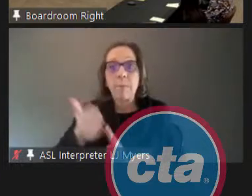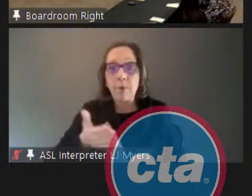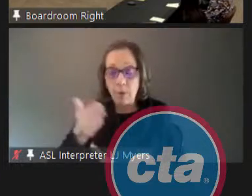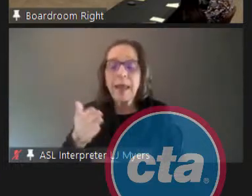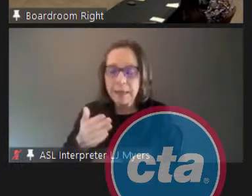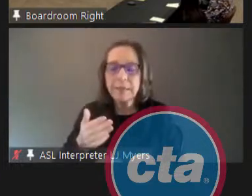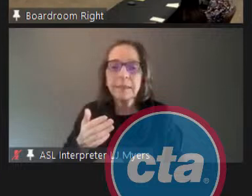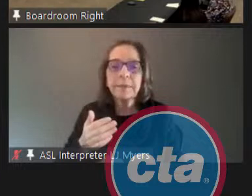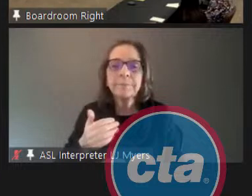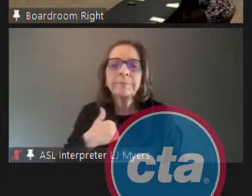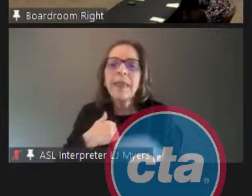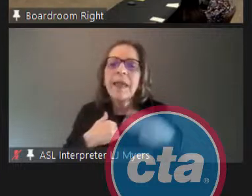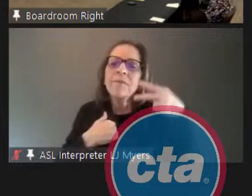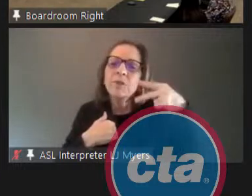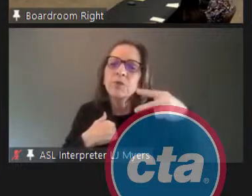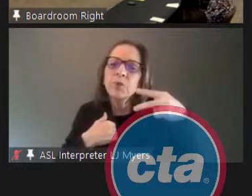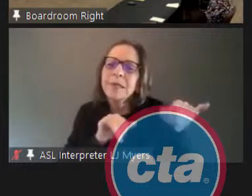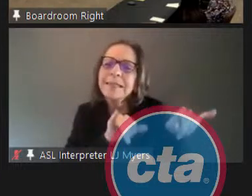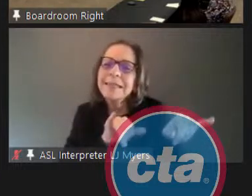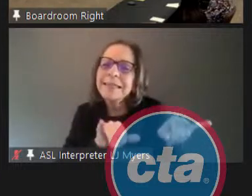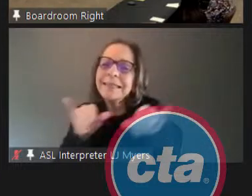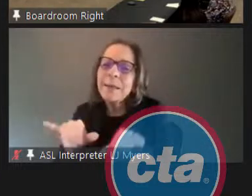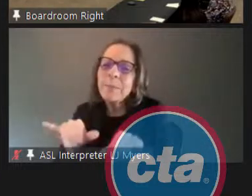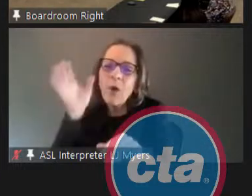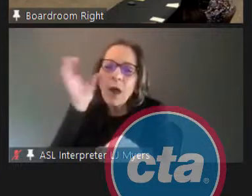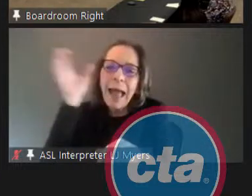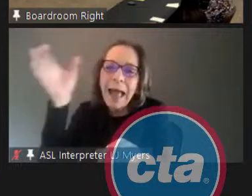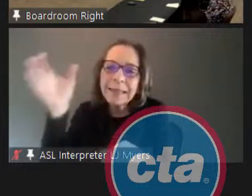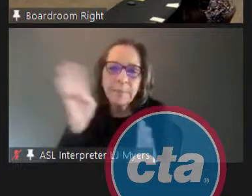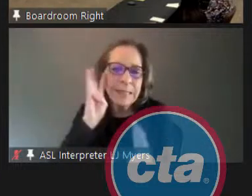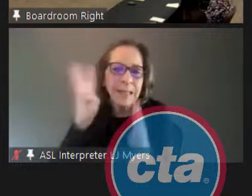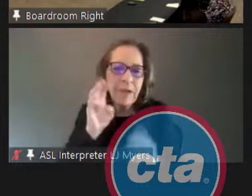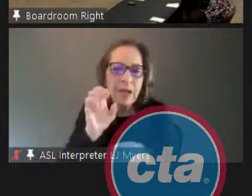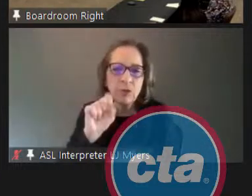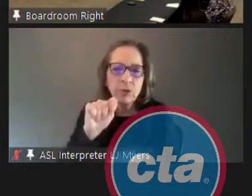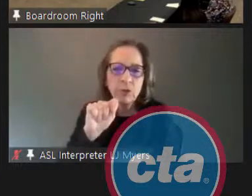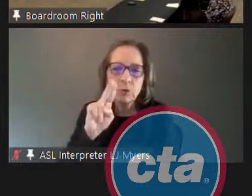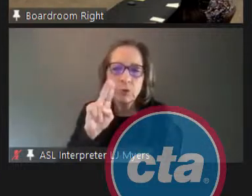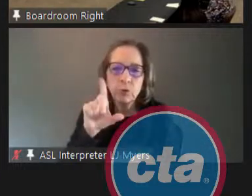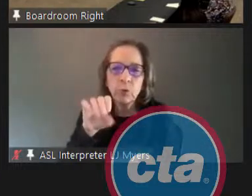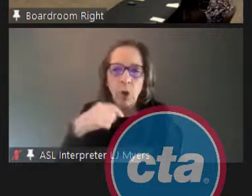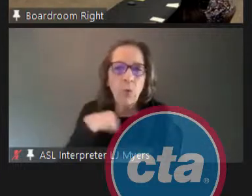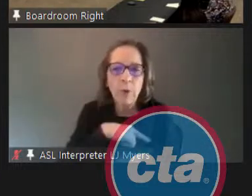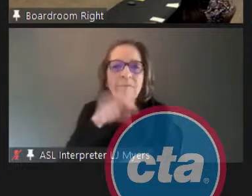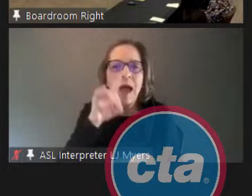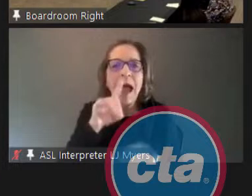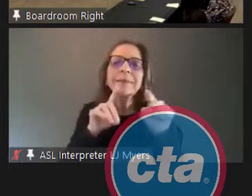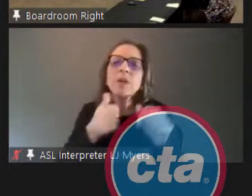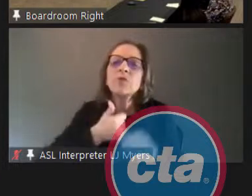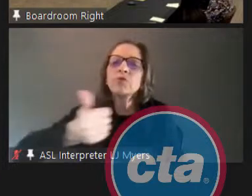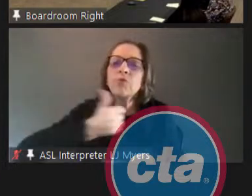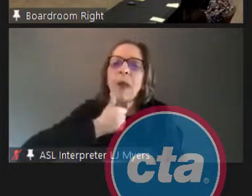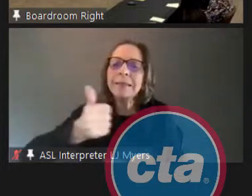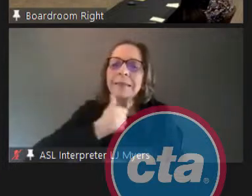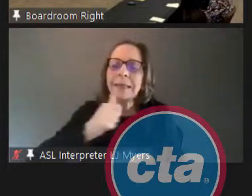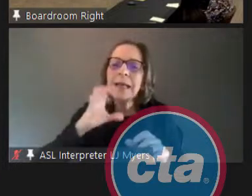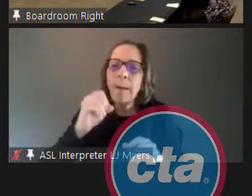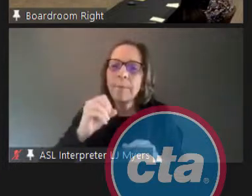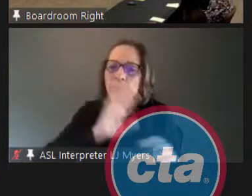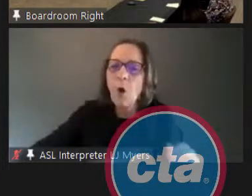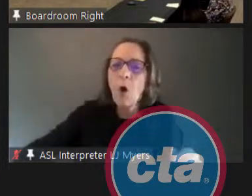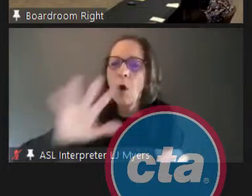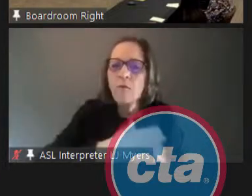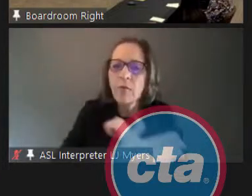So there's two similar concepts of an Innovation Studio that we find at transit authorities across the country. First is